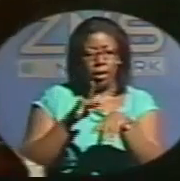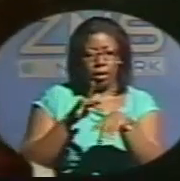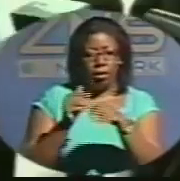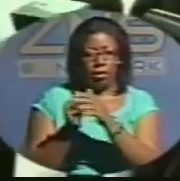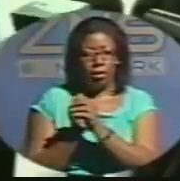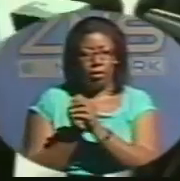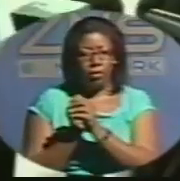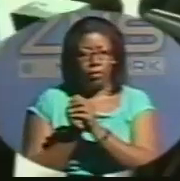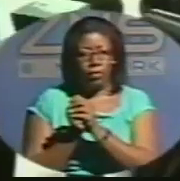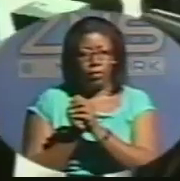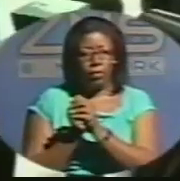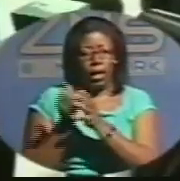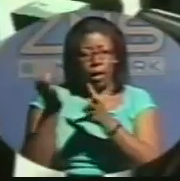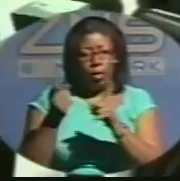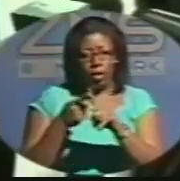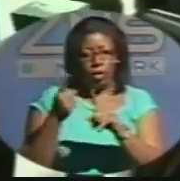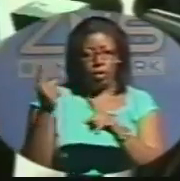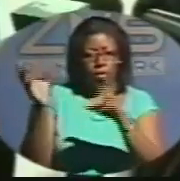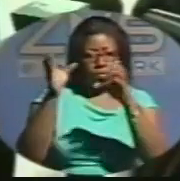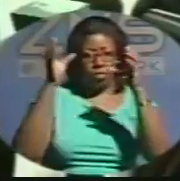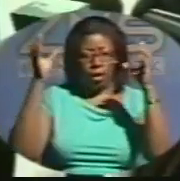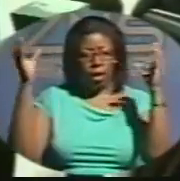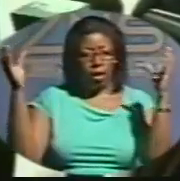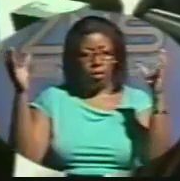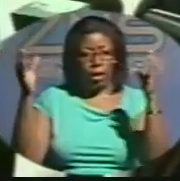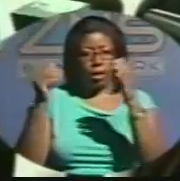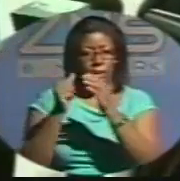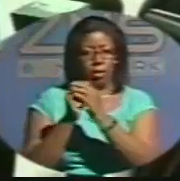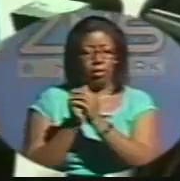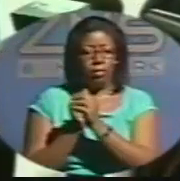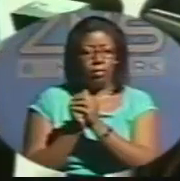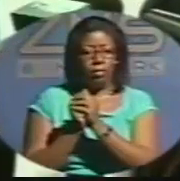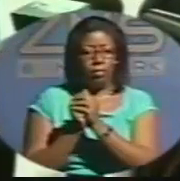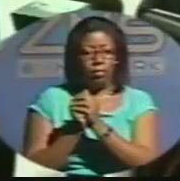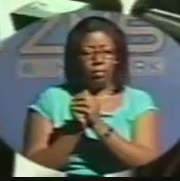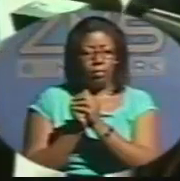with. I want you to celebrate.